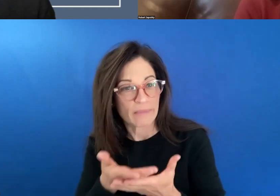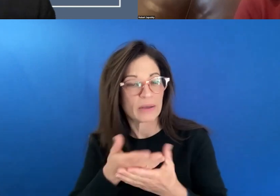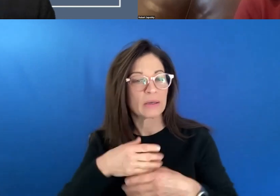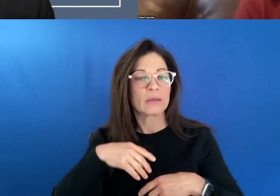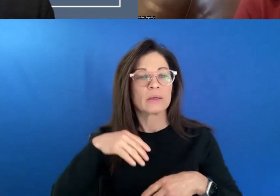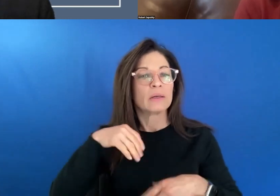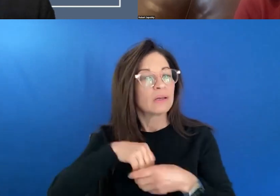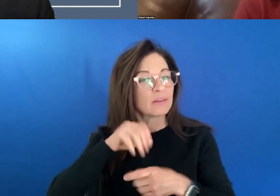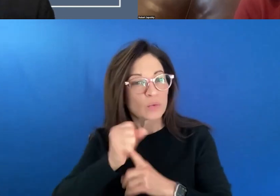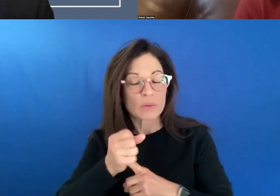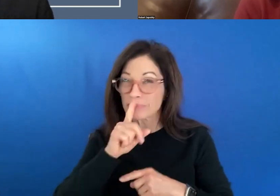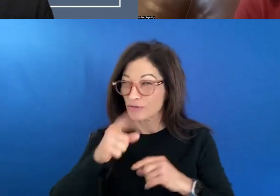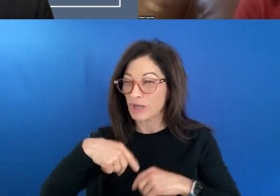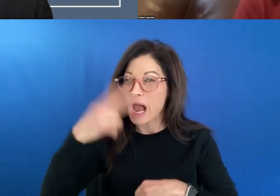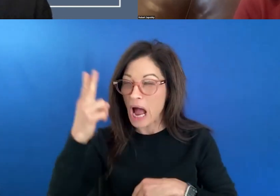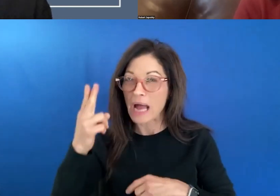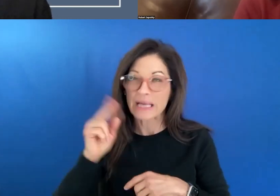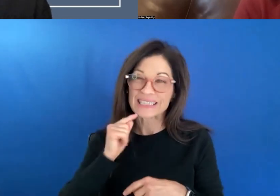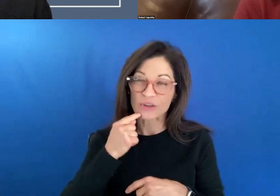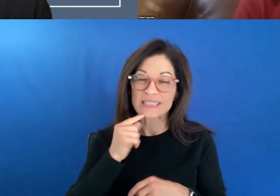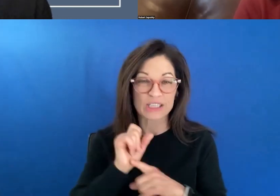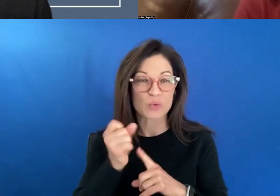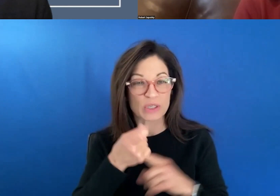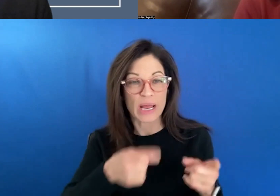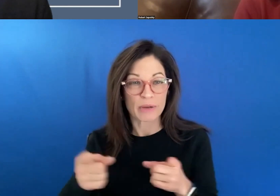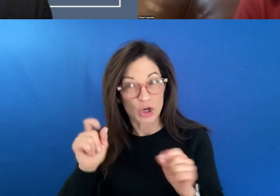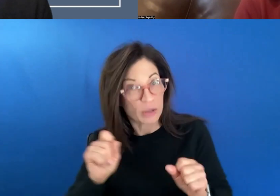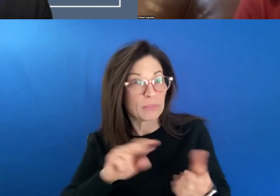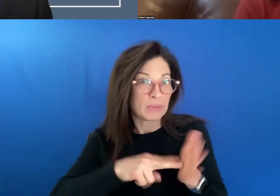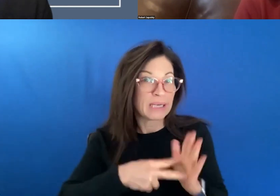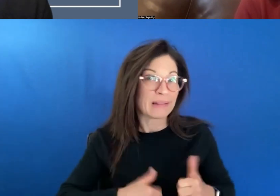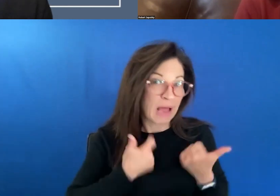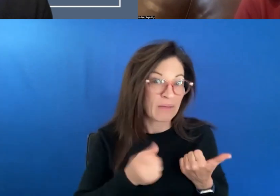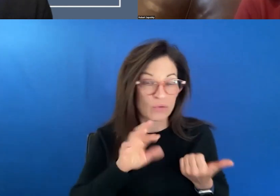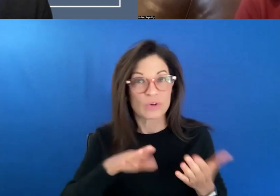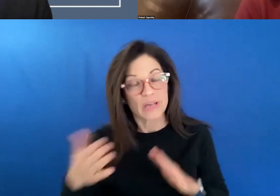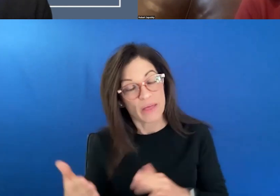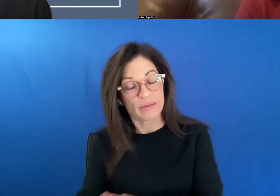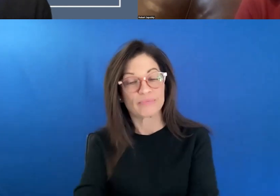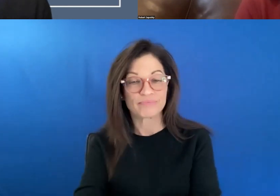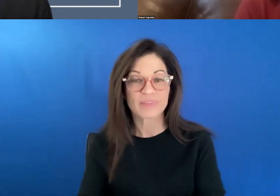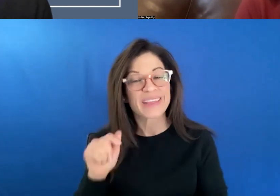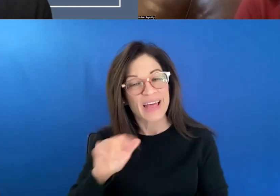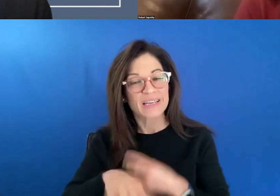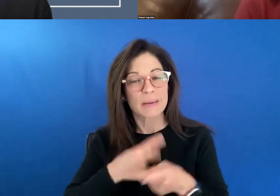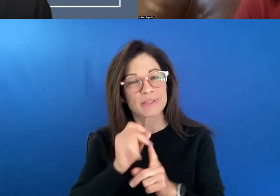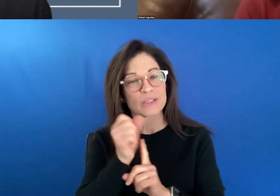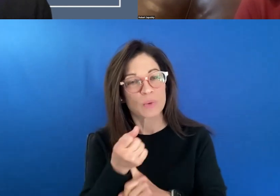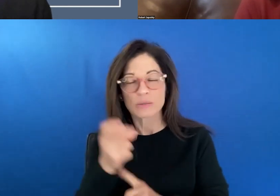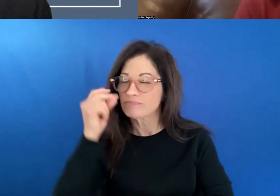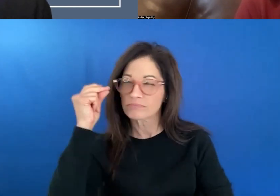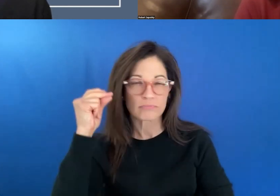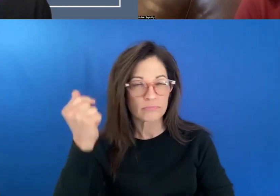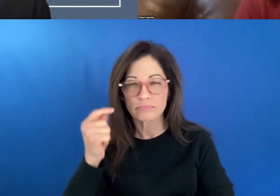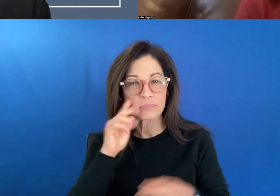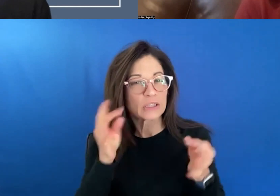stakes situations that come up that could have life or death implications. So in these situations, split second decisions